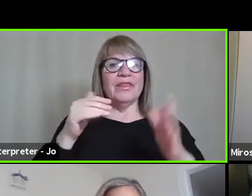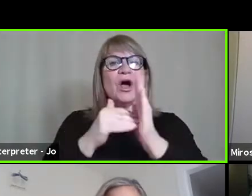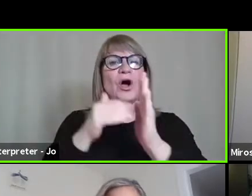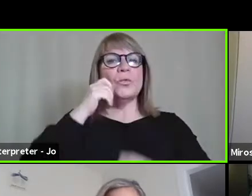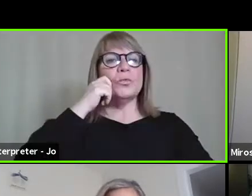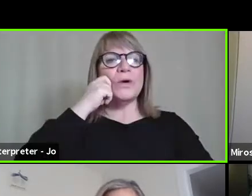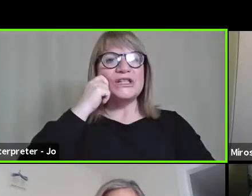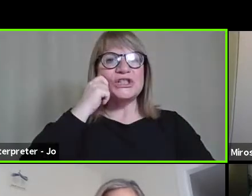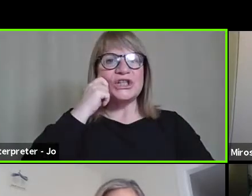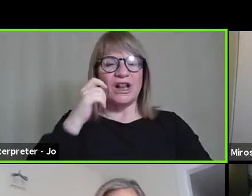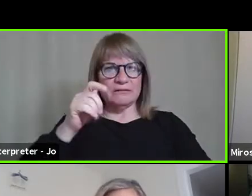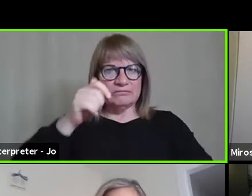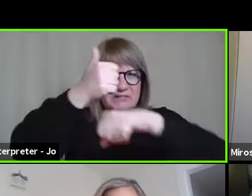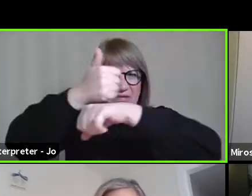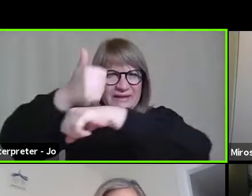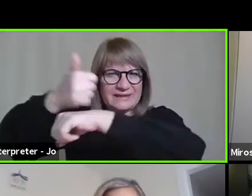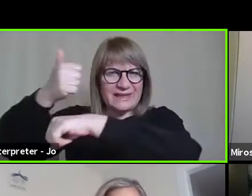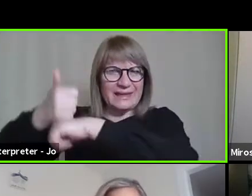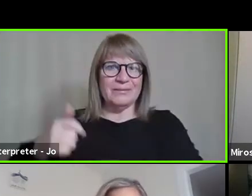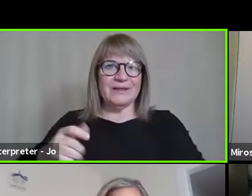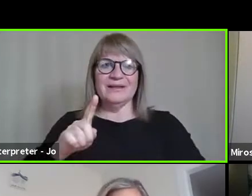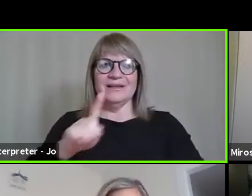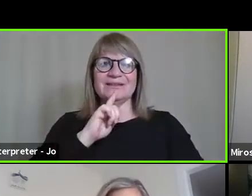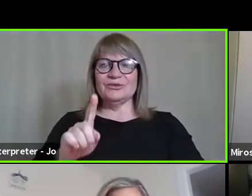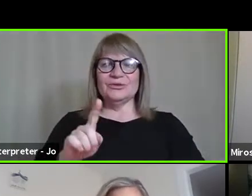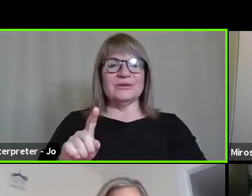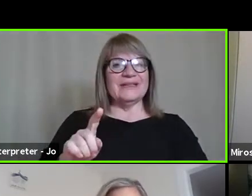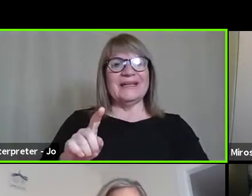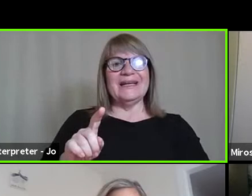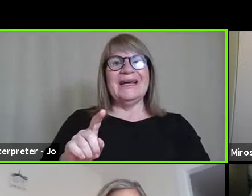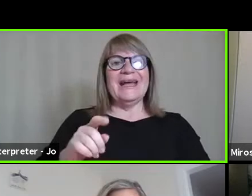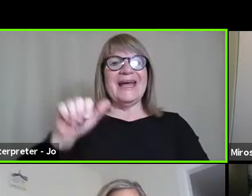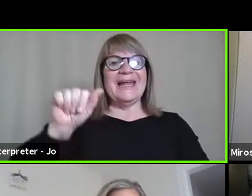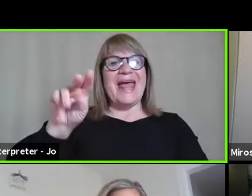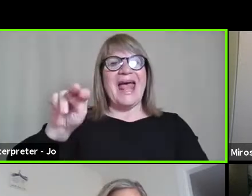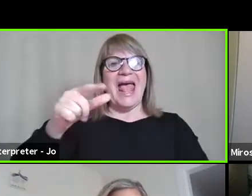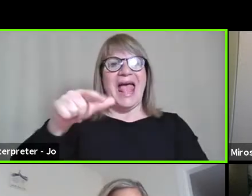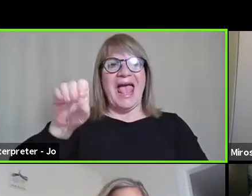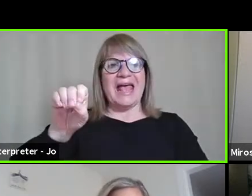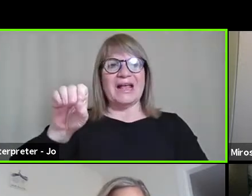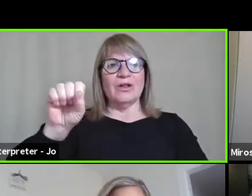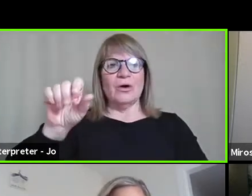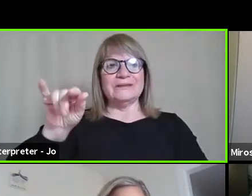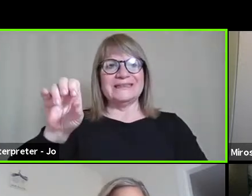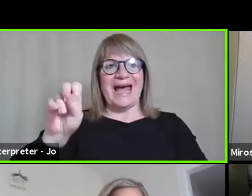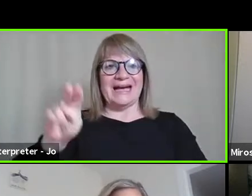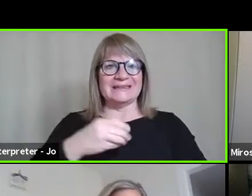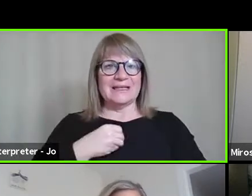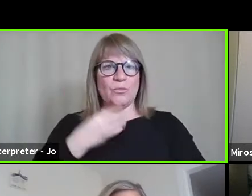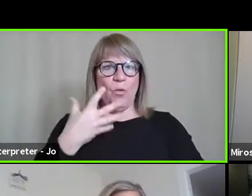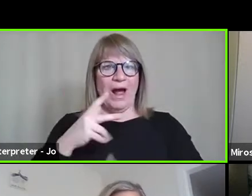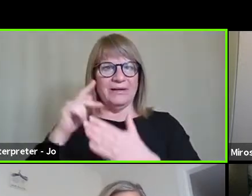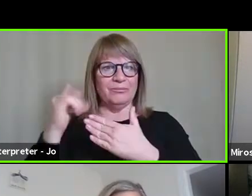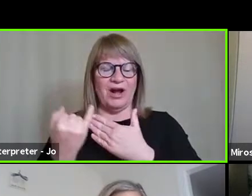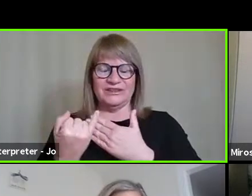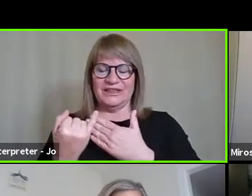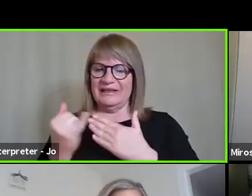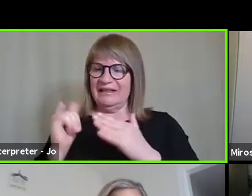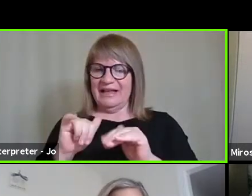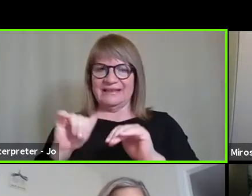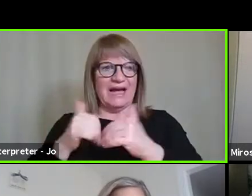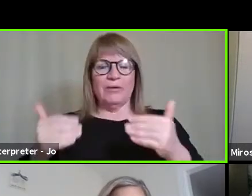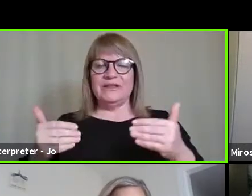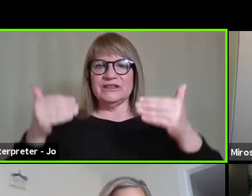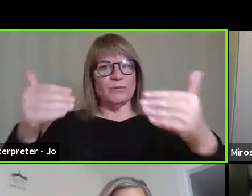evolution is very much an anglo-saxon white project right and that this is how we move forward um in in